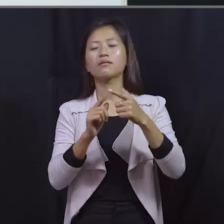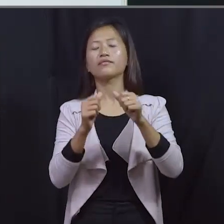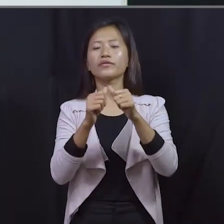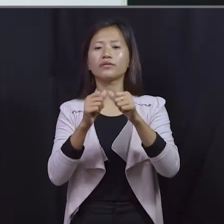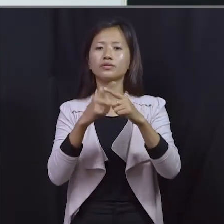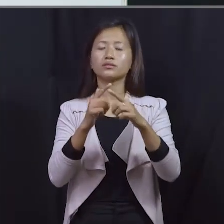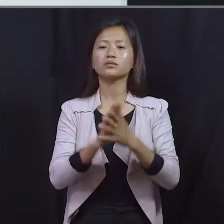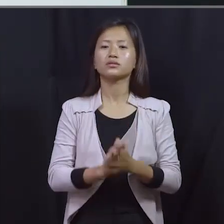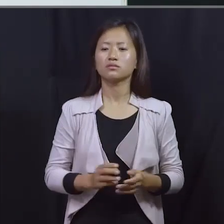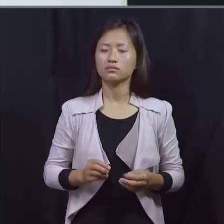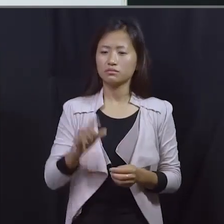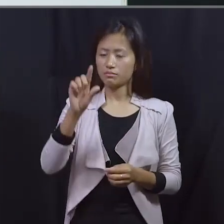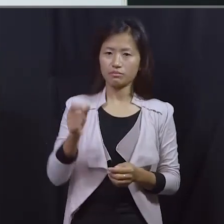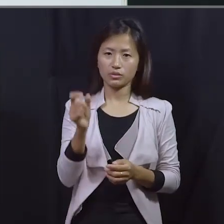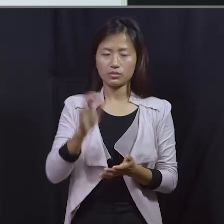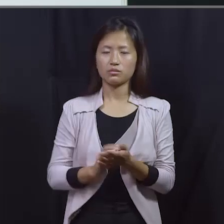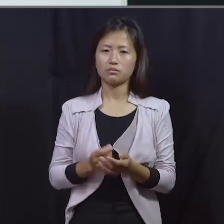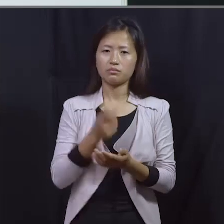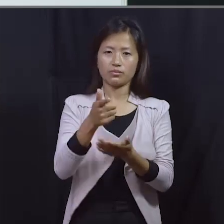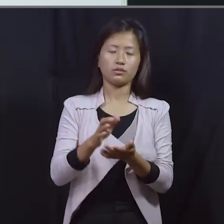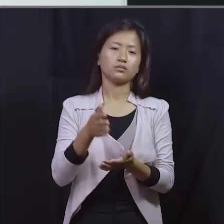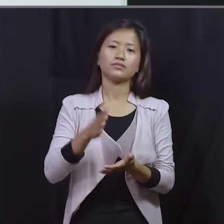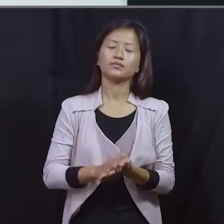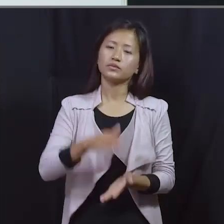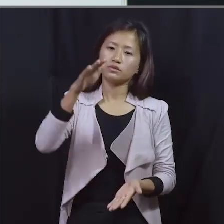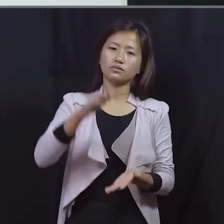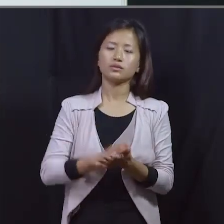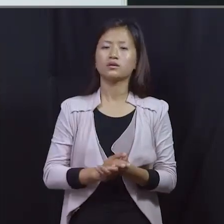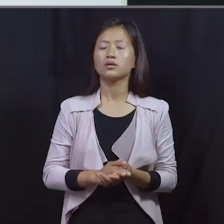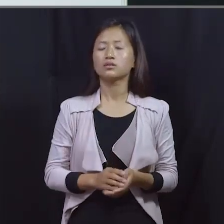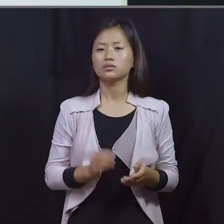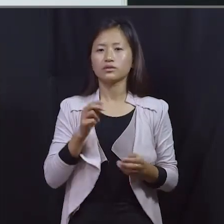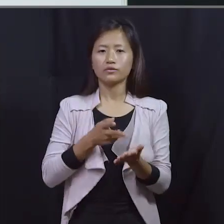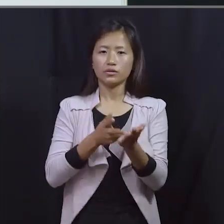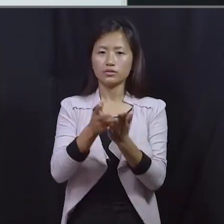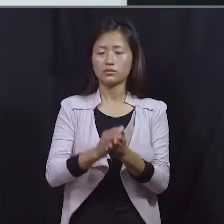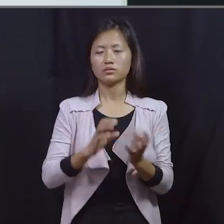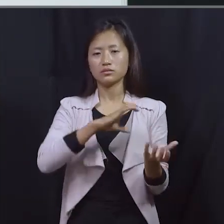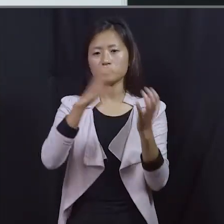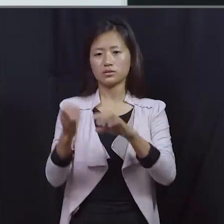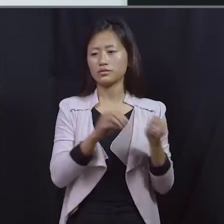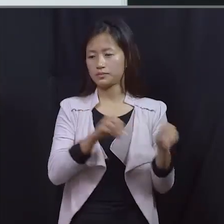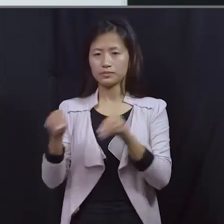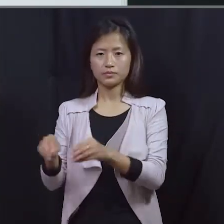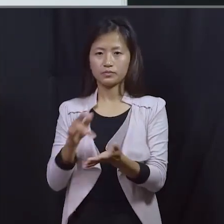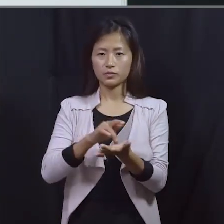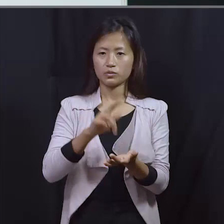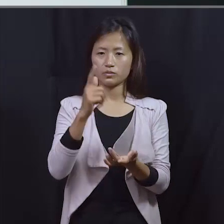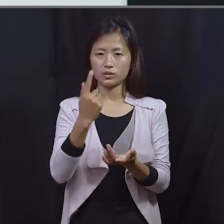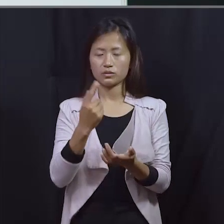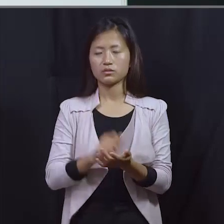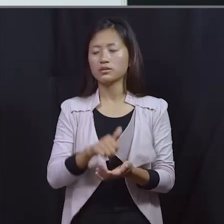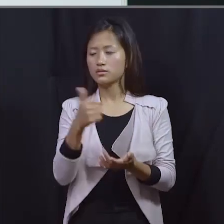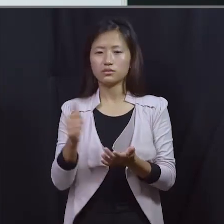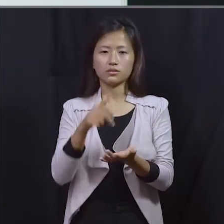able to pay, so they left the village and migrated to new places. So these are the effects of the roadway settlement, and it led to